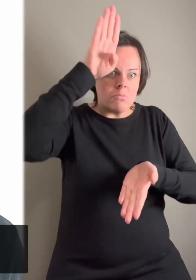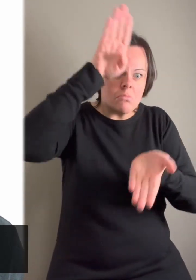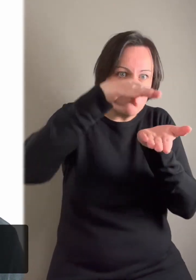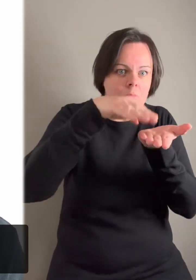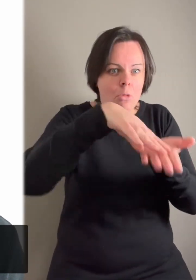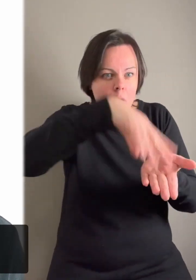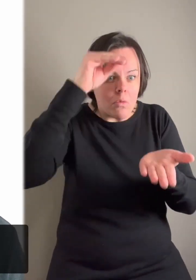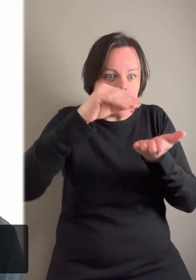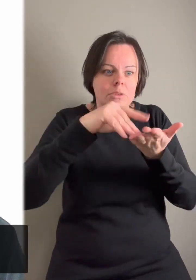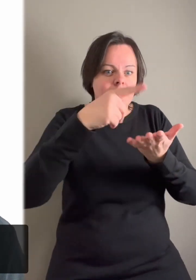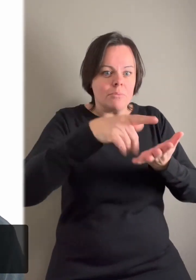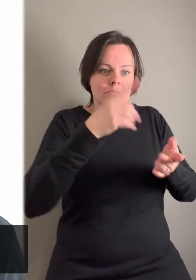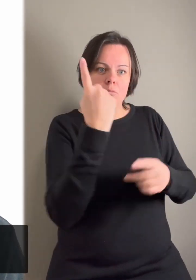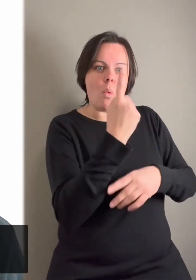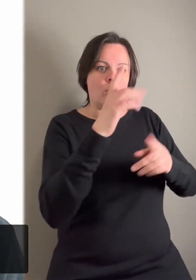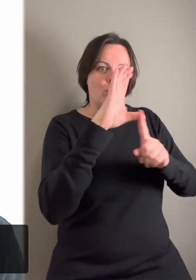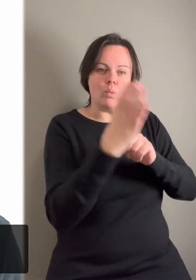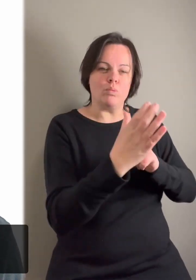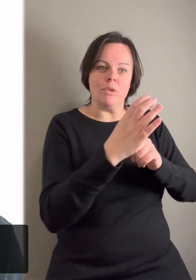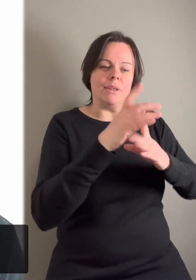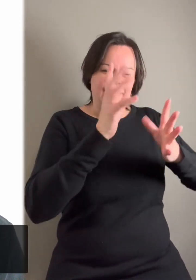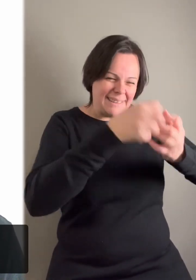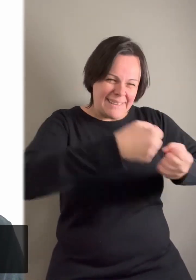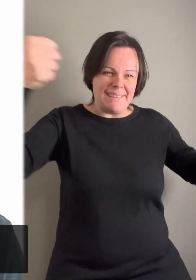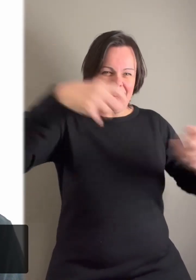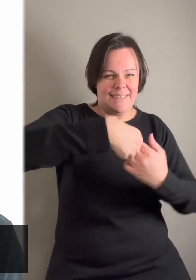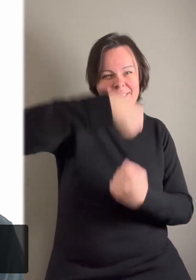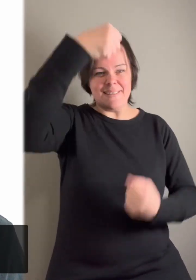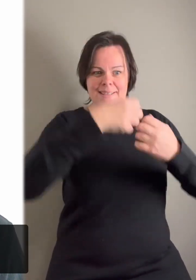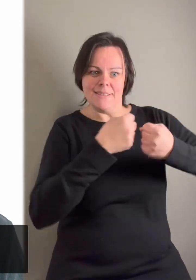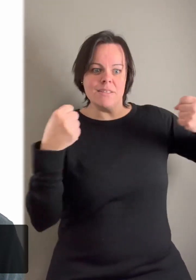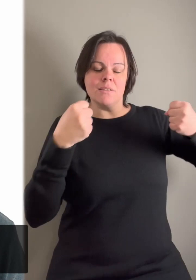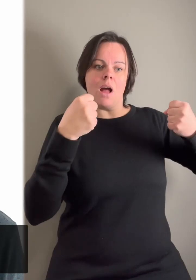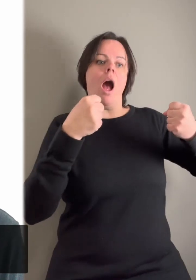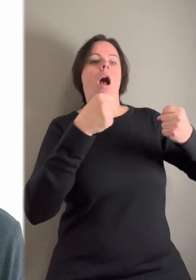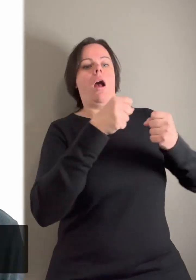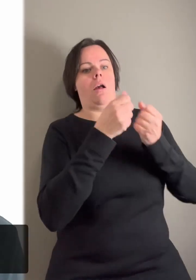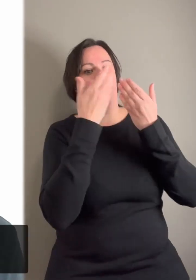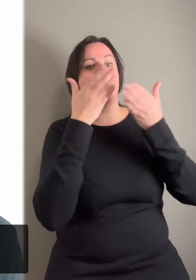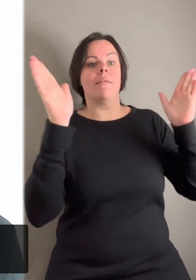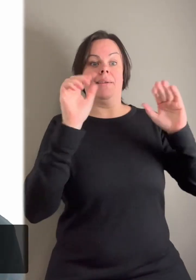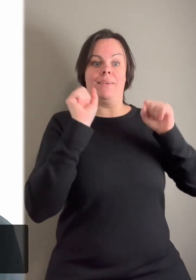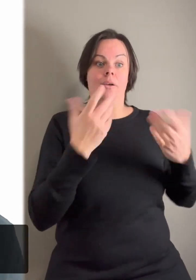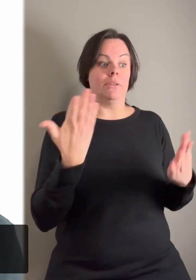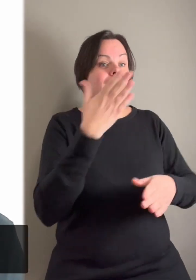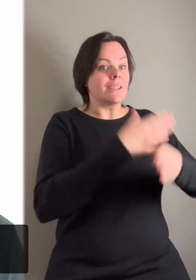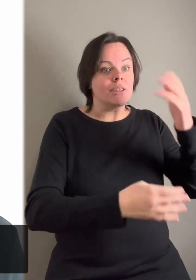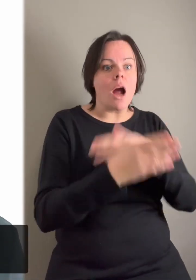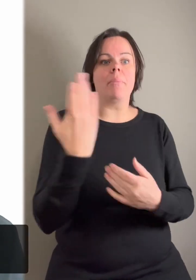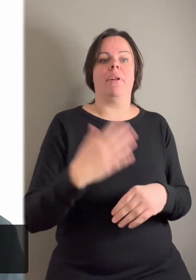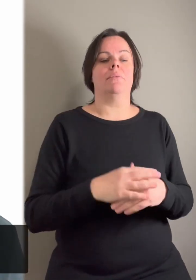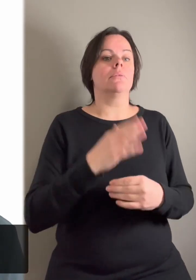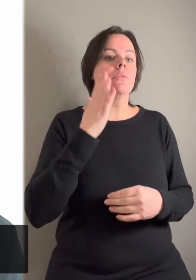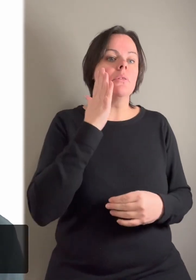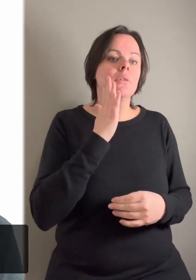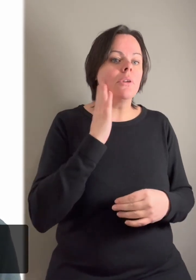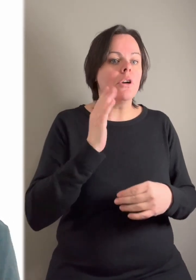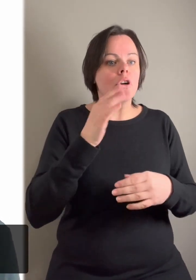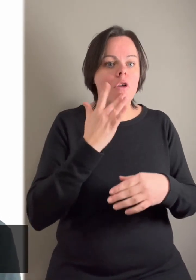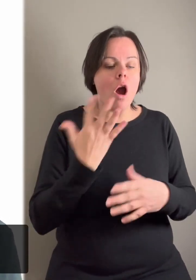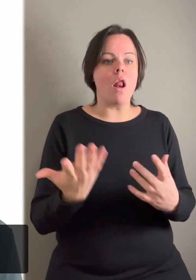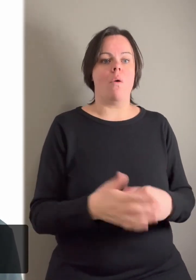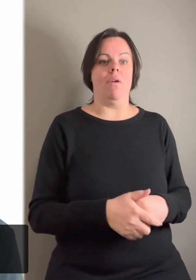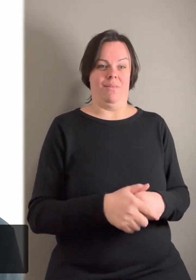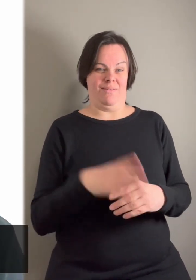can tackle monoculture learning and critical thinking. By making disability or